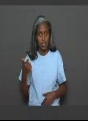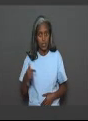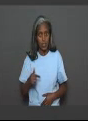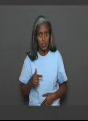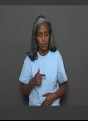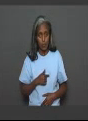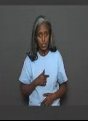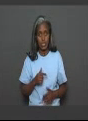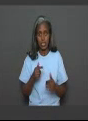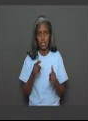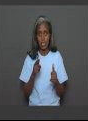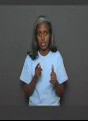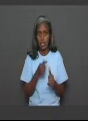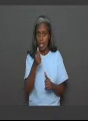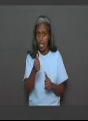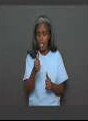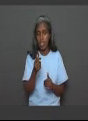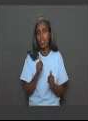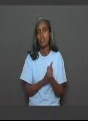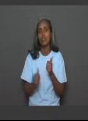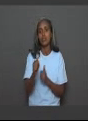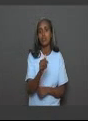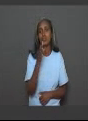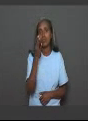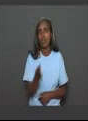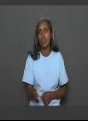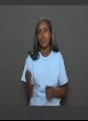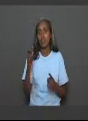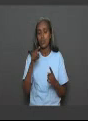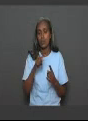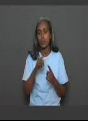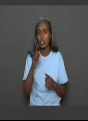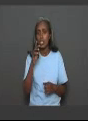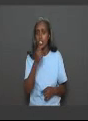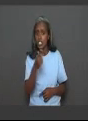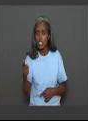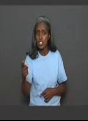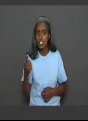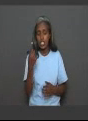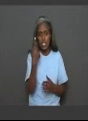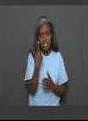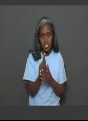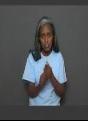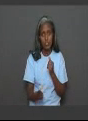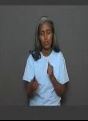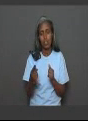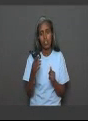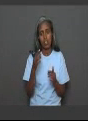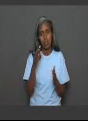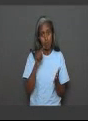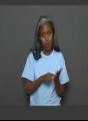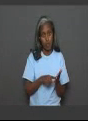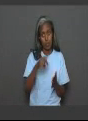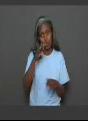If we designate A through F to be each individual point on